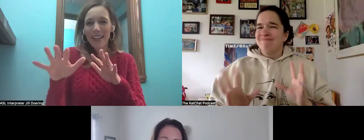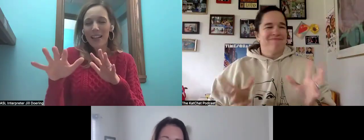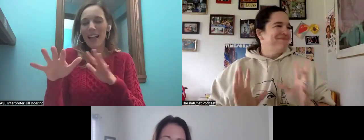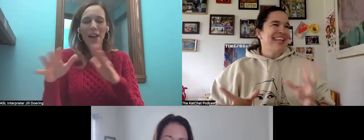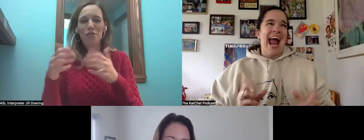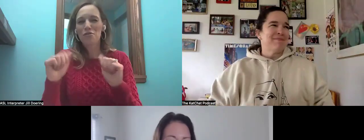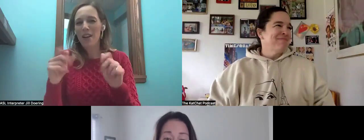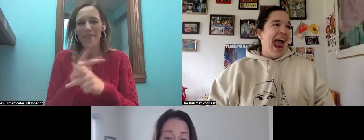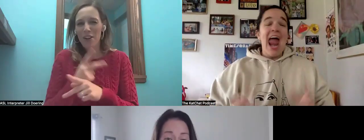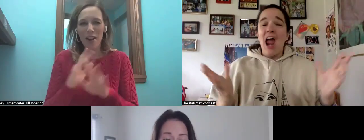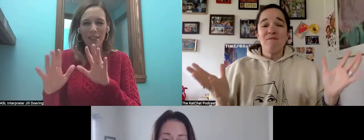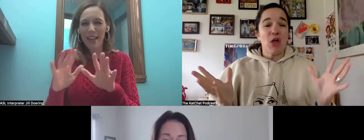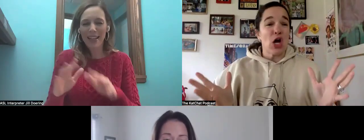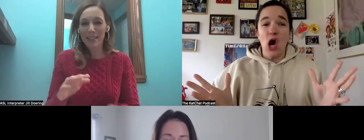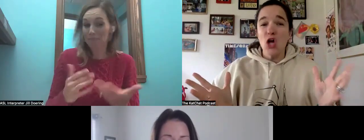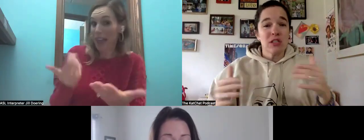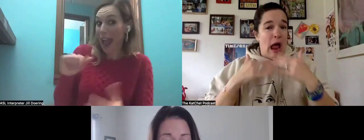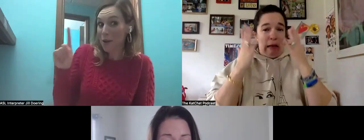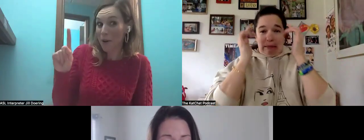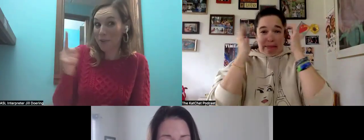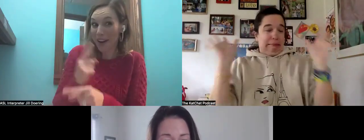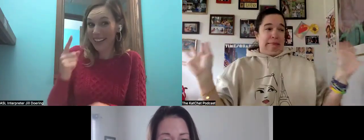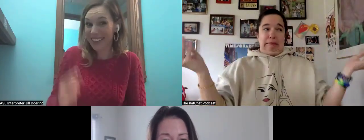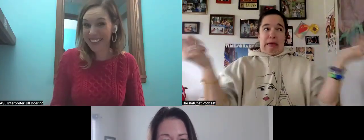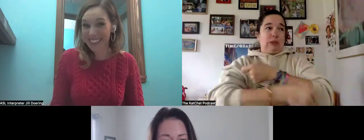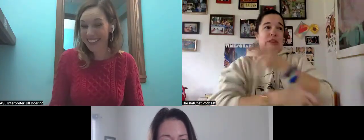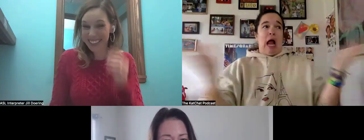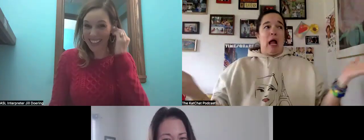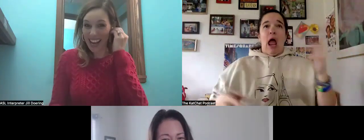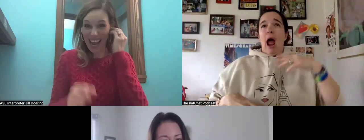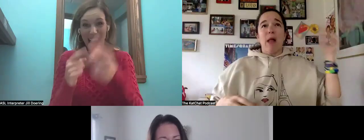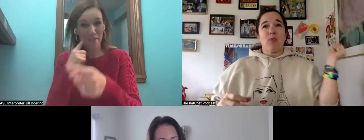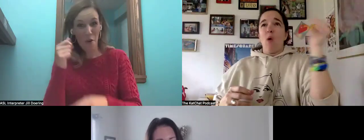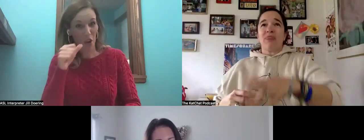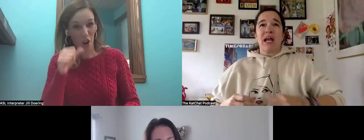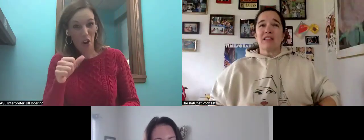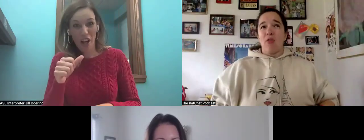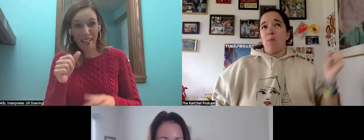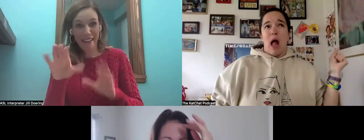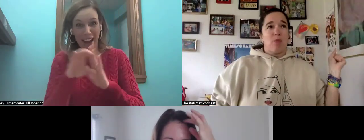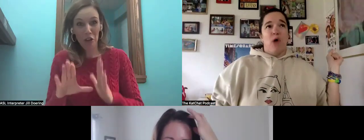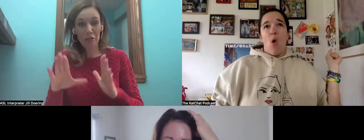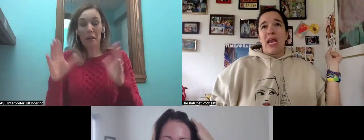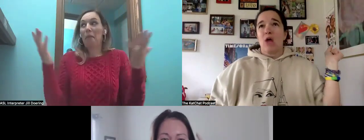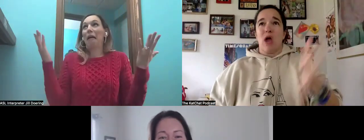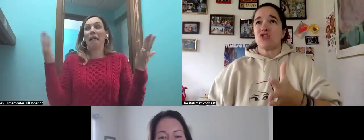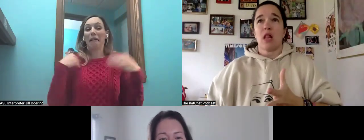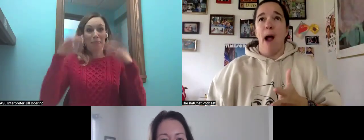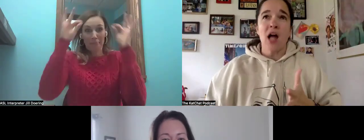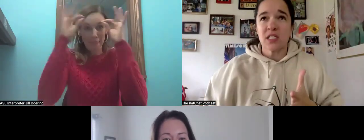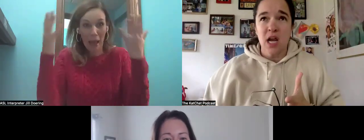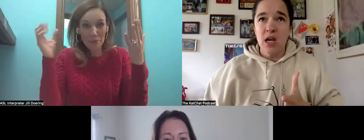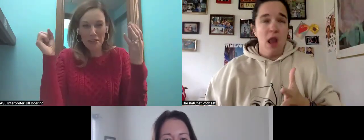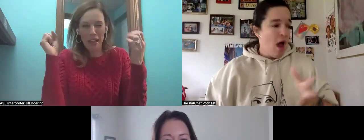So, yeah. Anyone. But the girl, I'm just like, I'm not throwing things out. I'm like throwing in